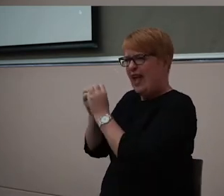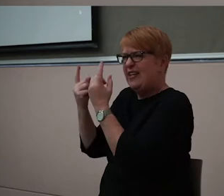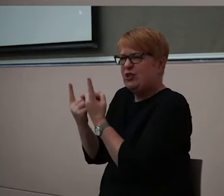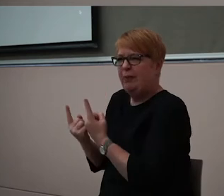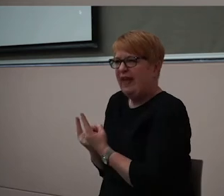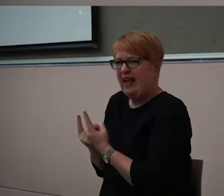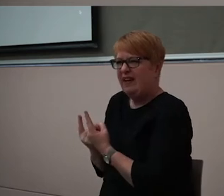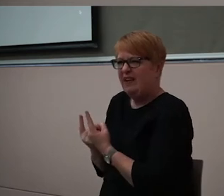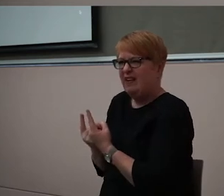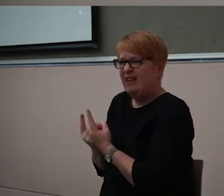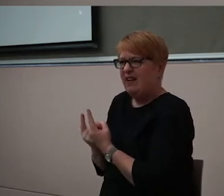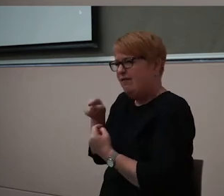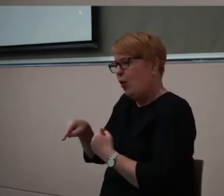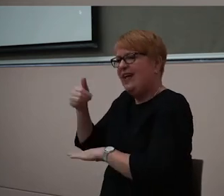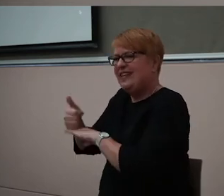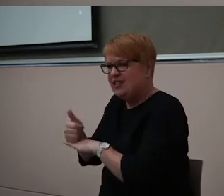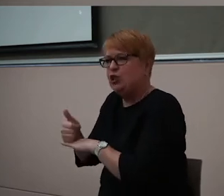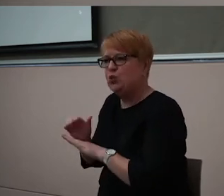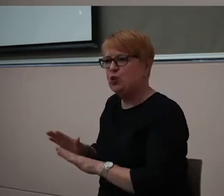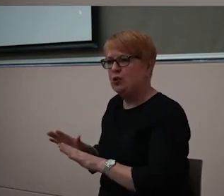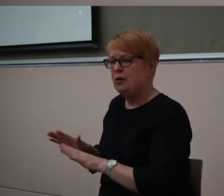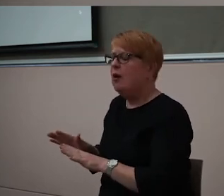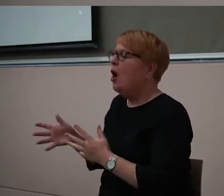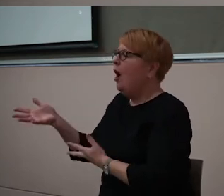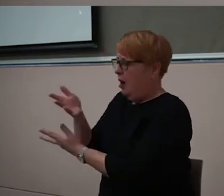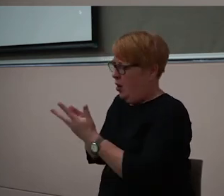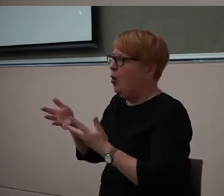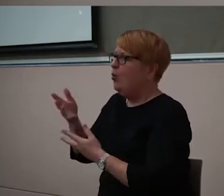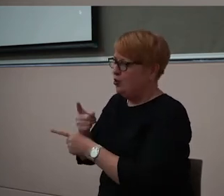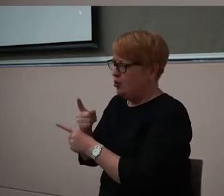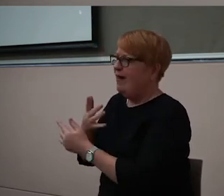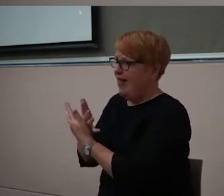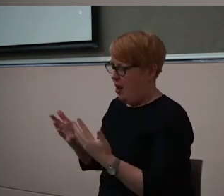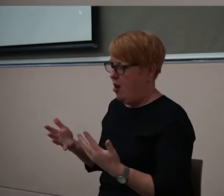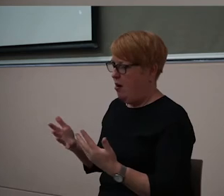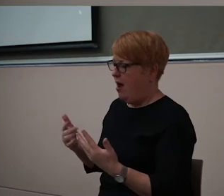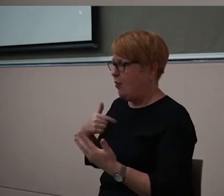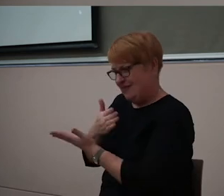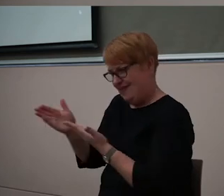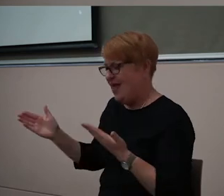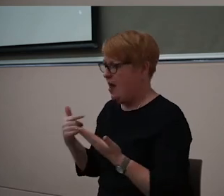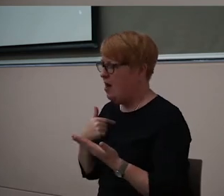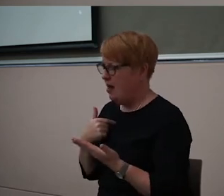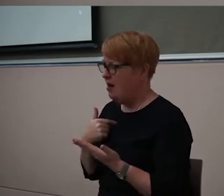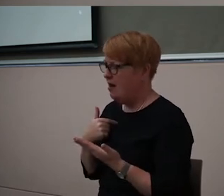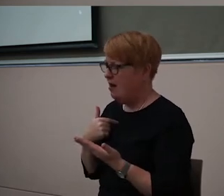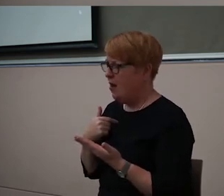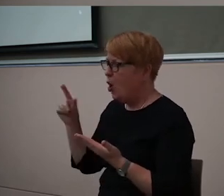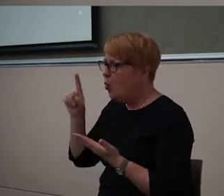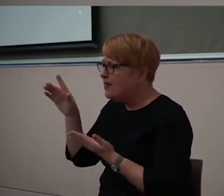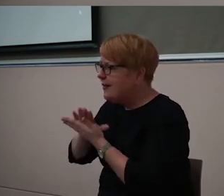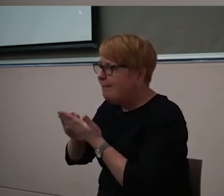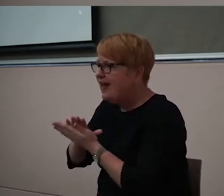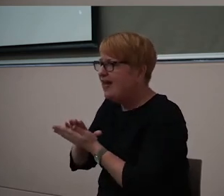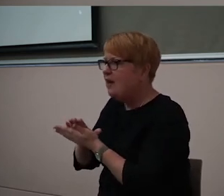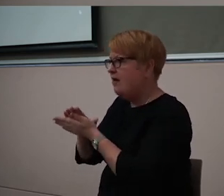Like we talked about that quite a lot, and I was very transparent about what it might mean for us to